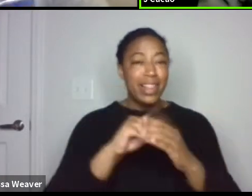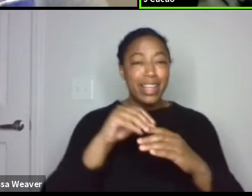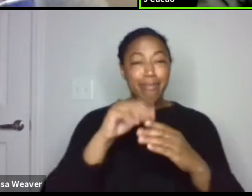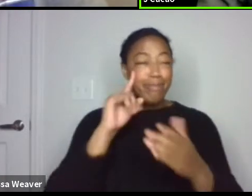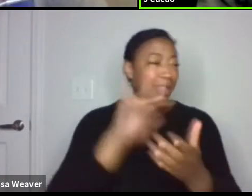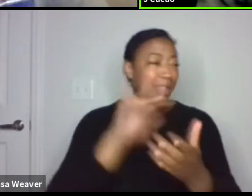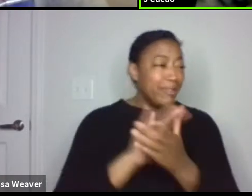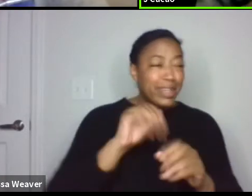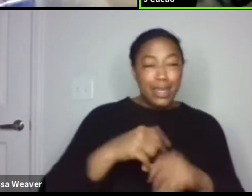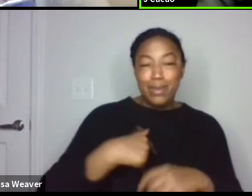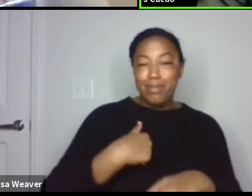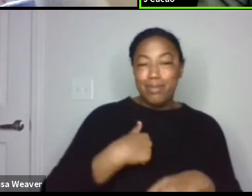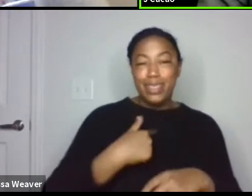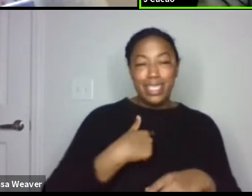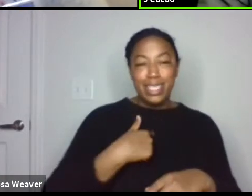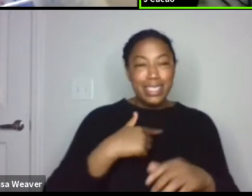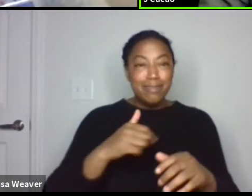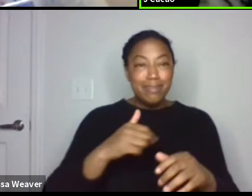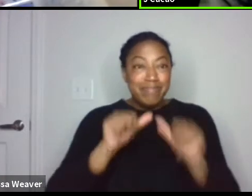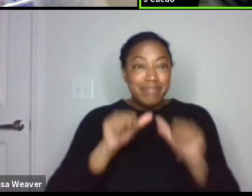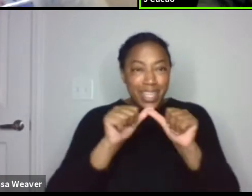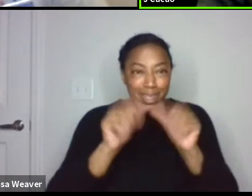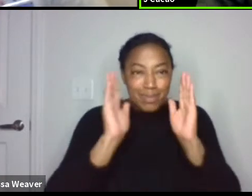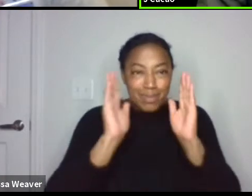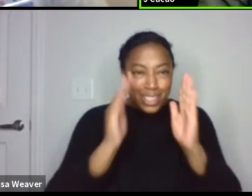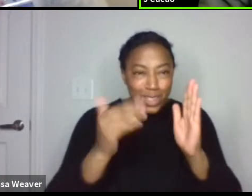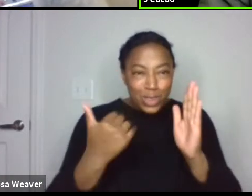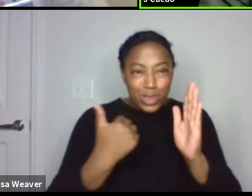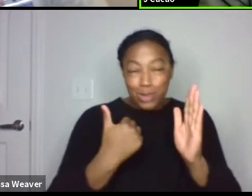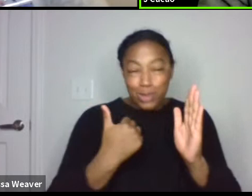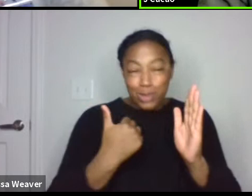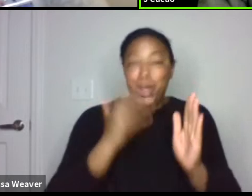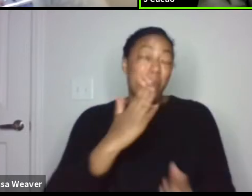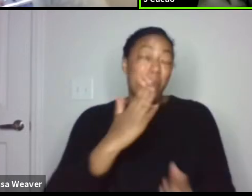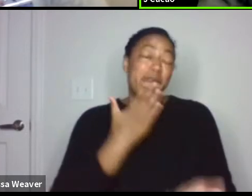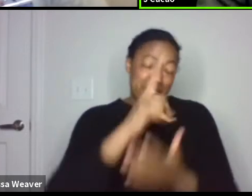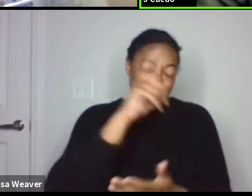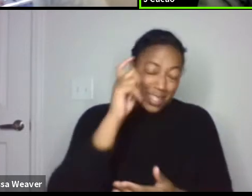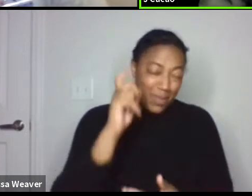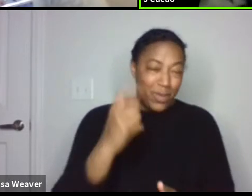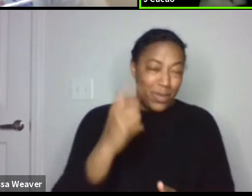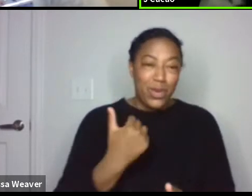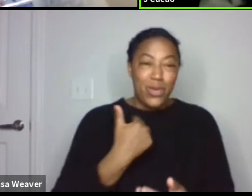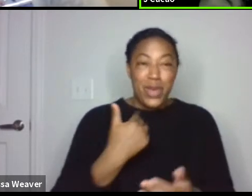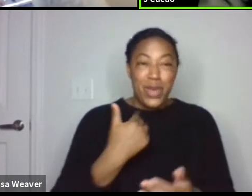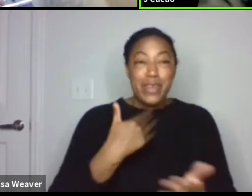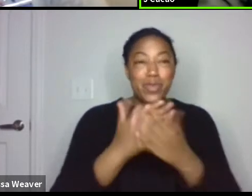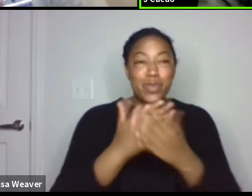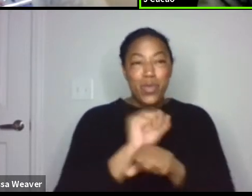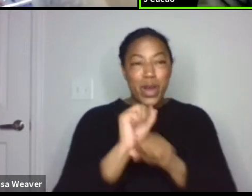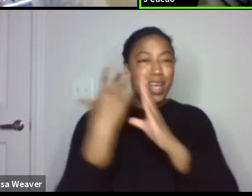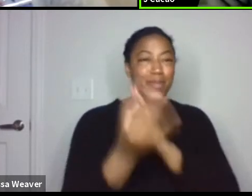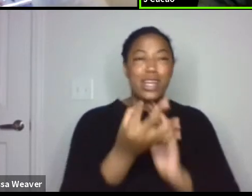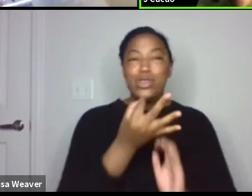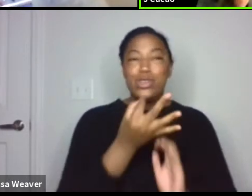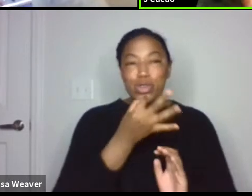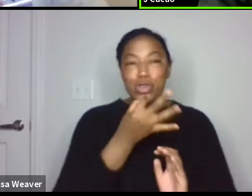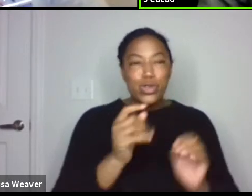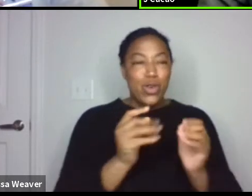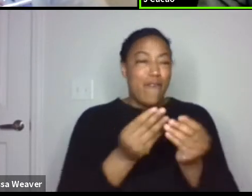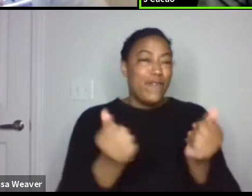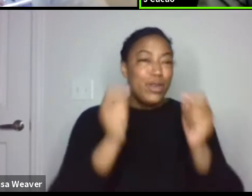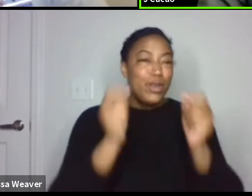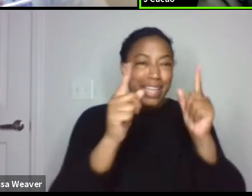It's gonna be a hot summer. We got some good work coming. We got some good work coming, and a couple surprises that I'm excited about. So just stay